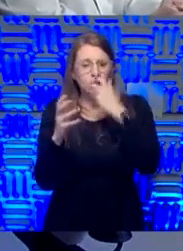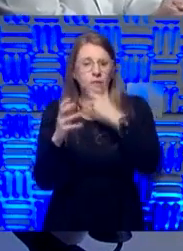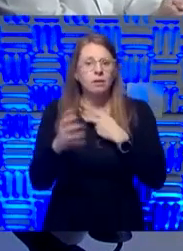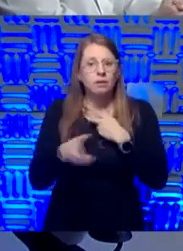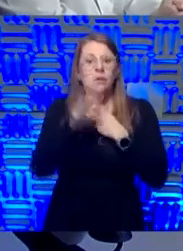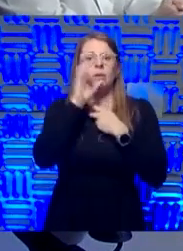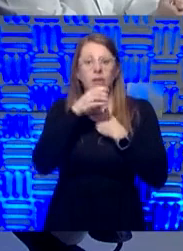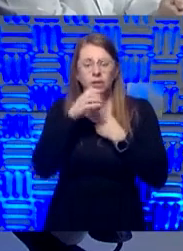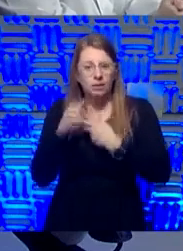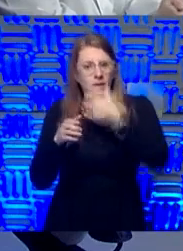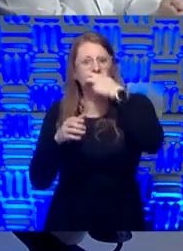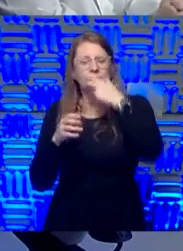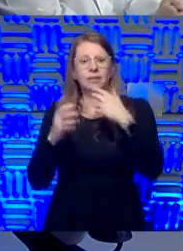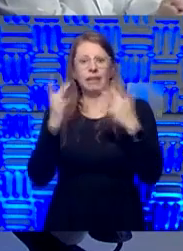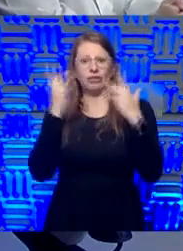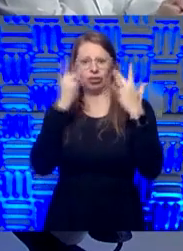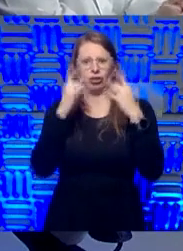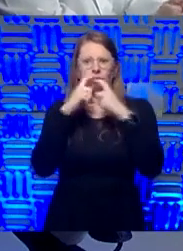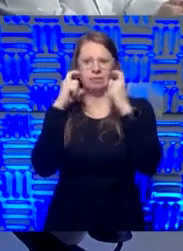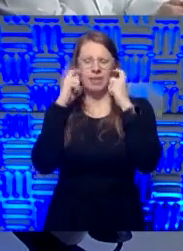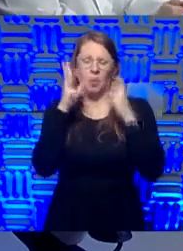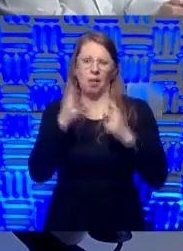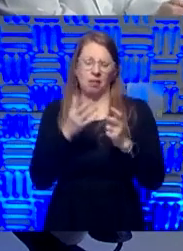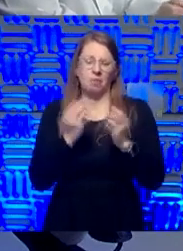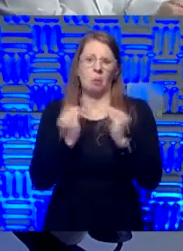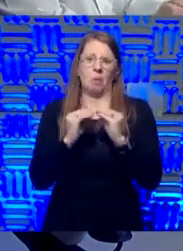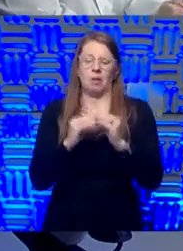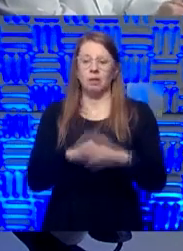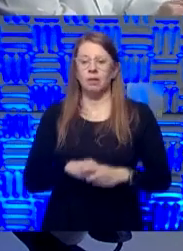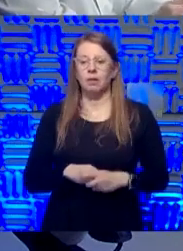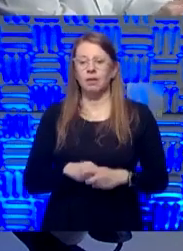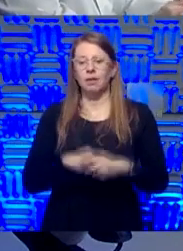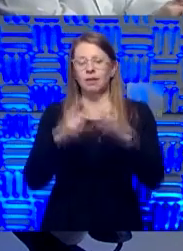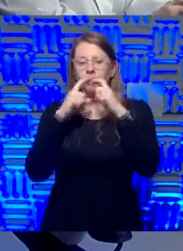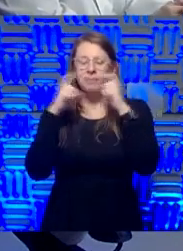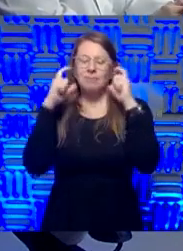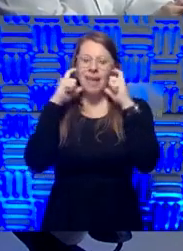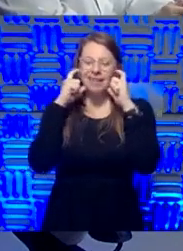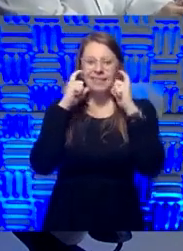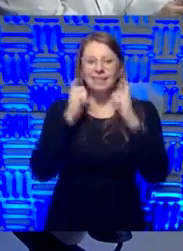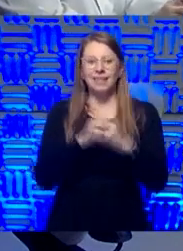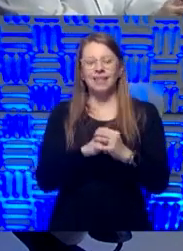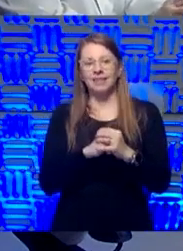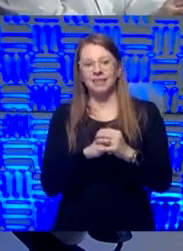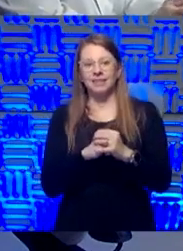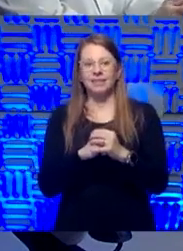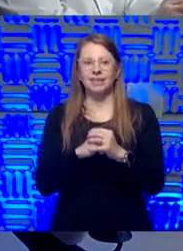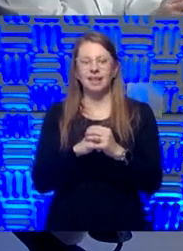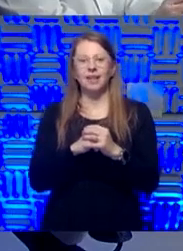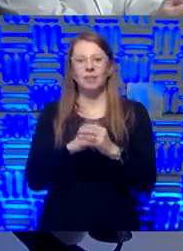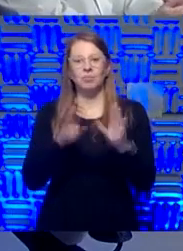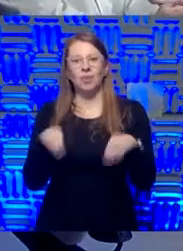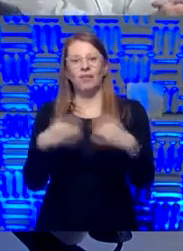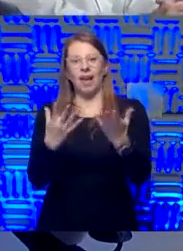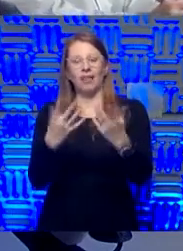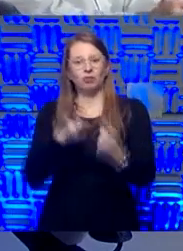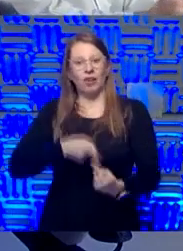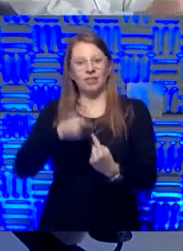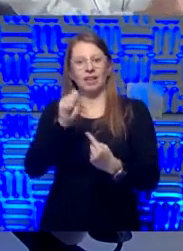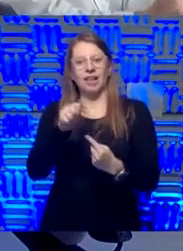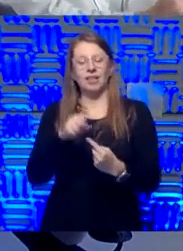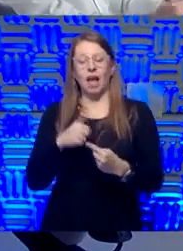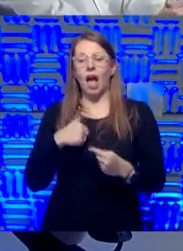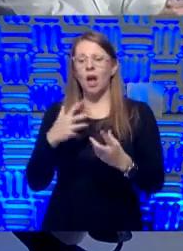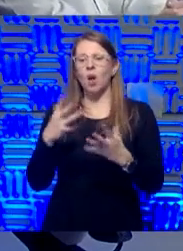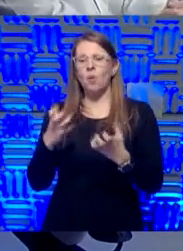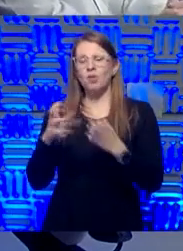Yeah, hydrate. There's it's going to be a kinda- lot of it's a hand little- touching. There's so. some things about masks that aren't really all that well outlined yet. So. I want to add to my bubble